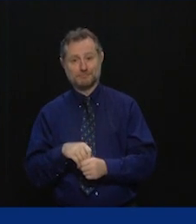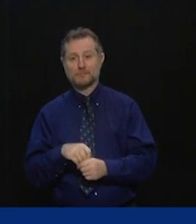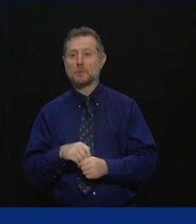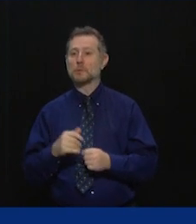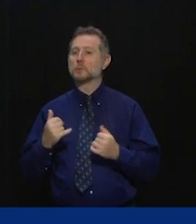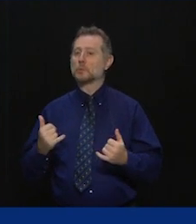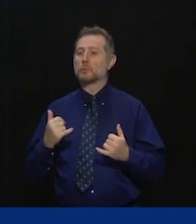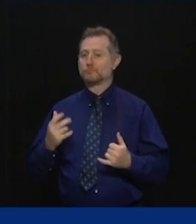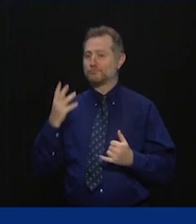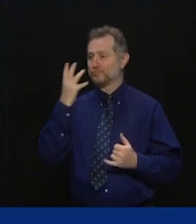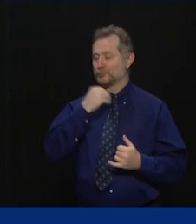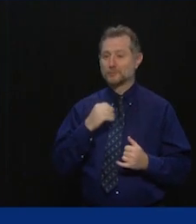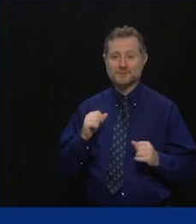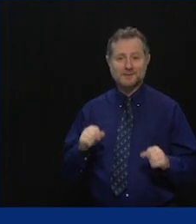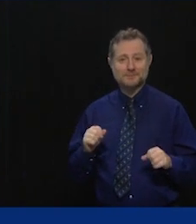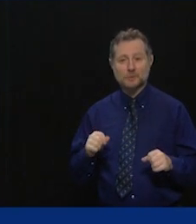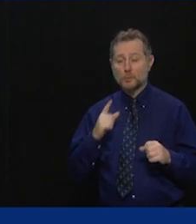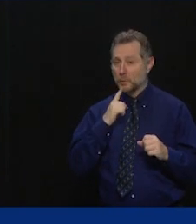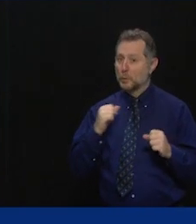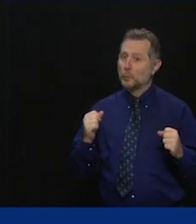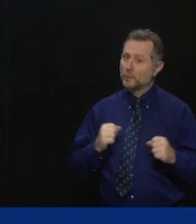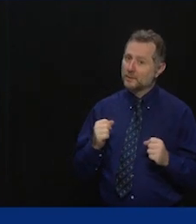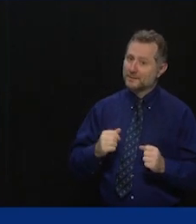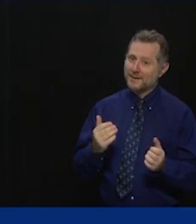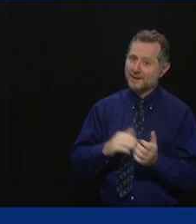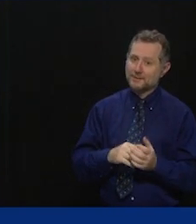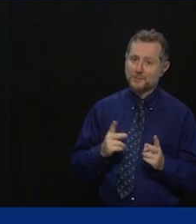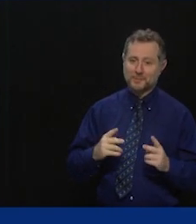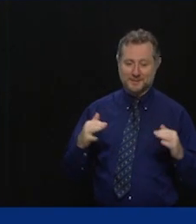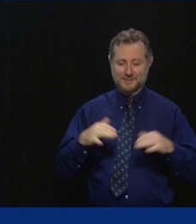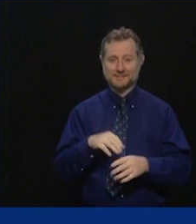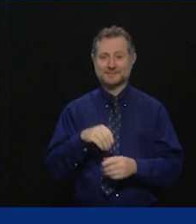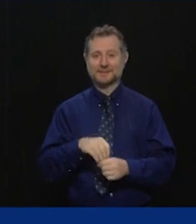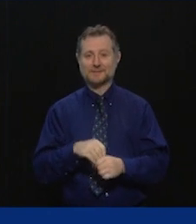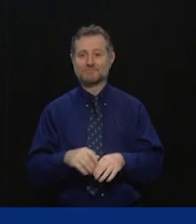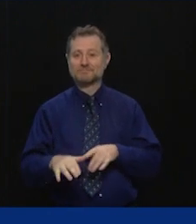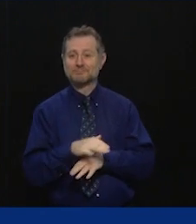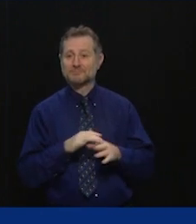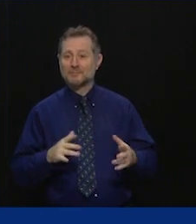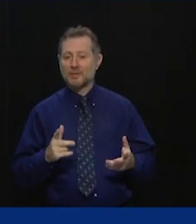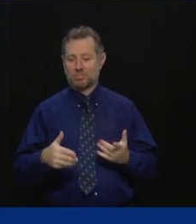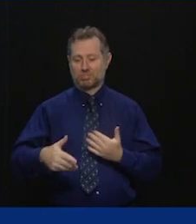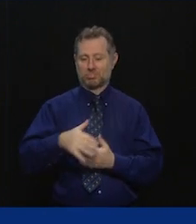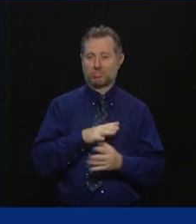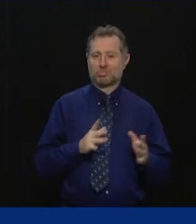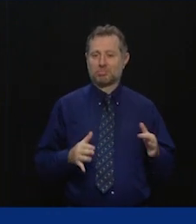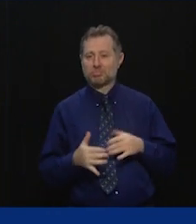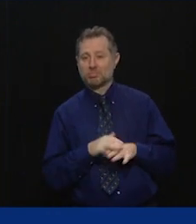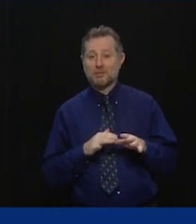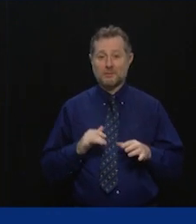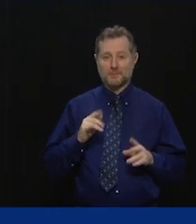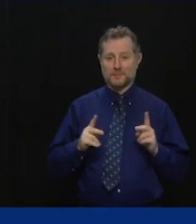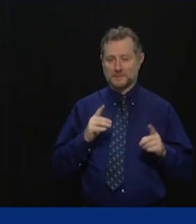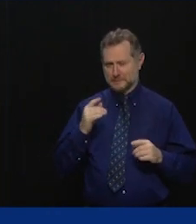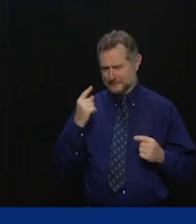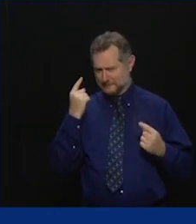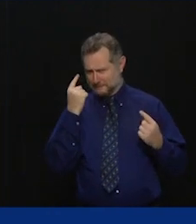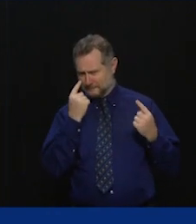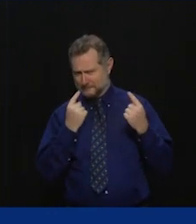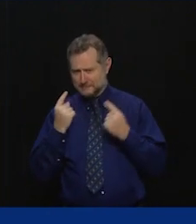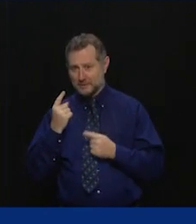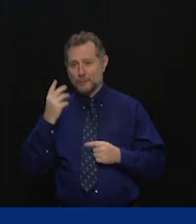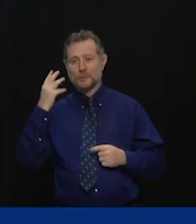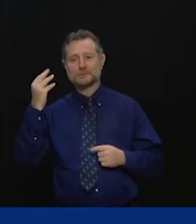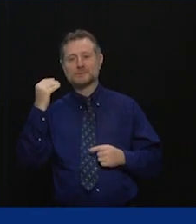days, and then it's going to get cold. And then people won't be gathering so much outside, and people think a little more about going to the outdoor restaurants, although I think they're wonderful in